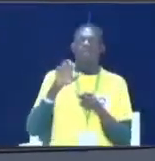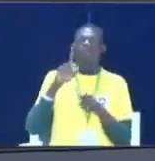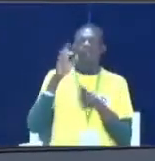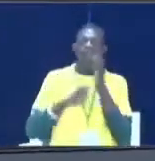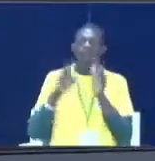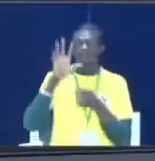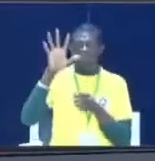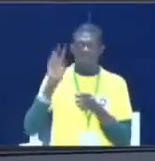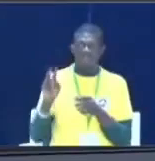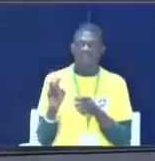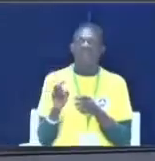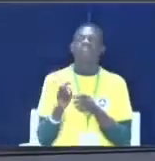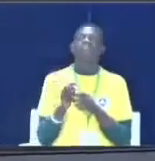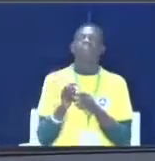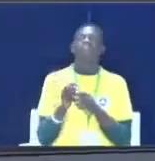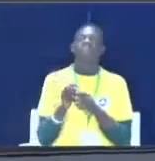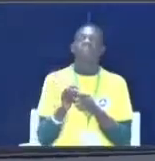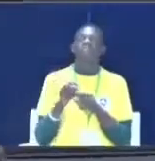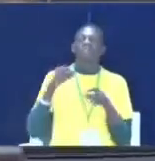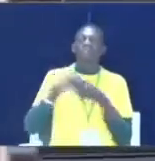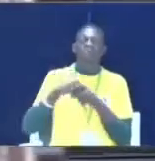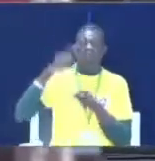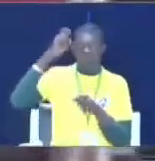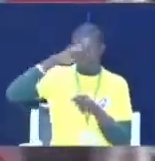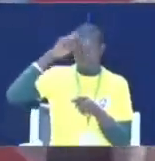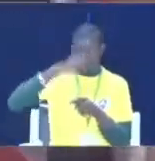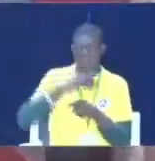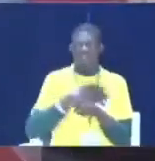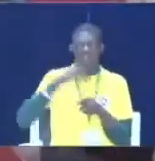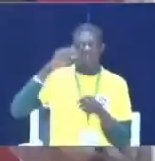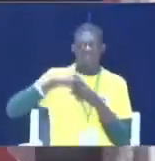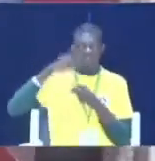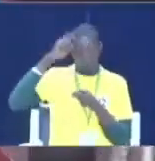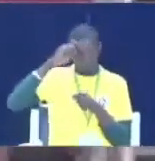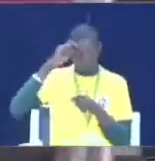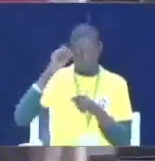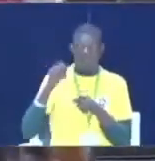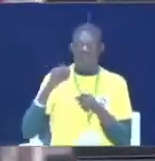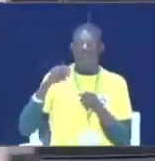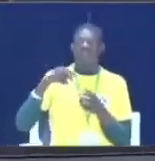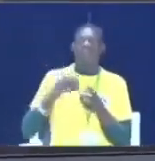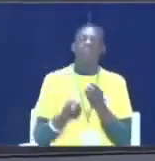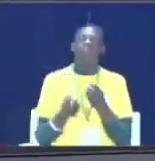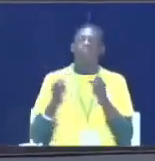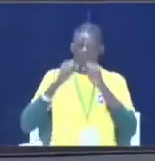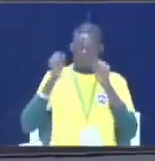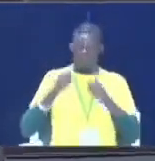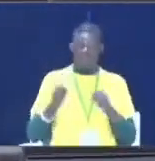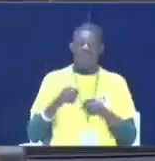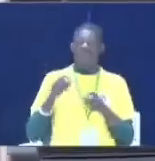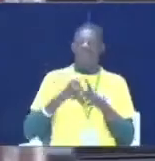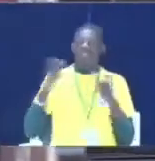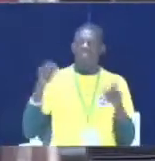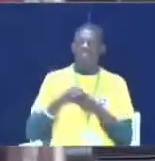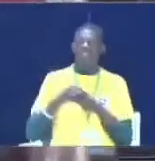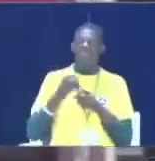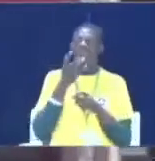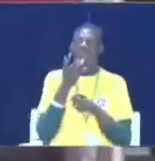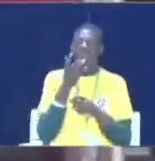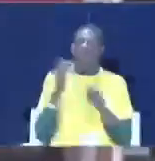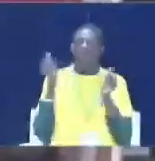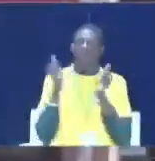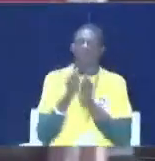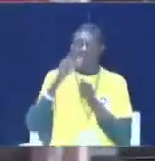He said, he enlarged in wisdom. He enlarged in stature. He enlarged in favor